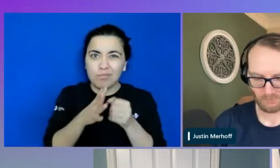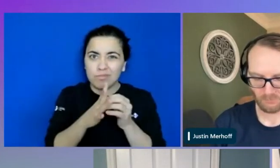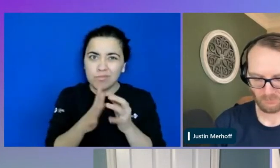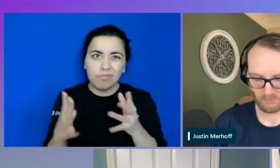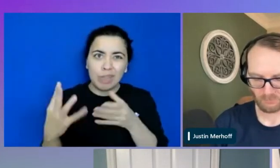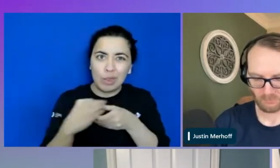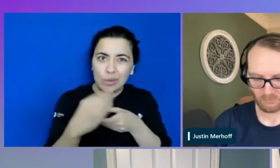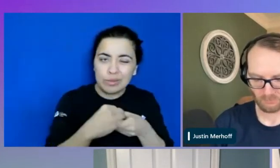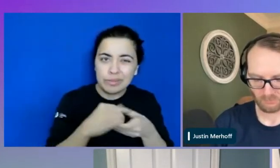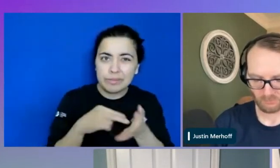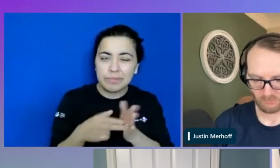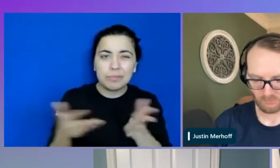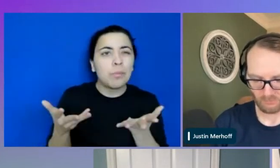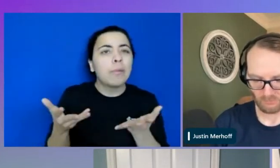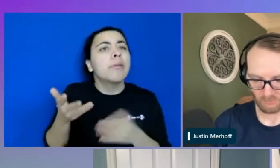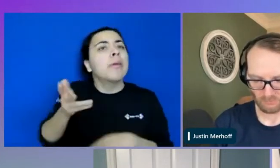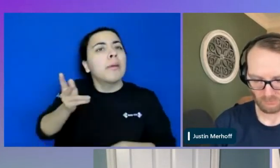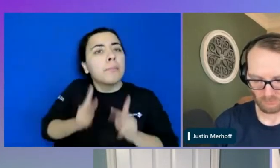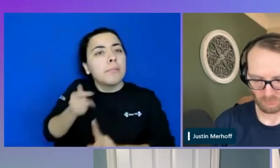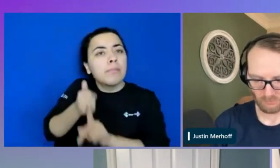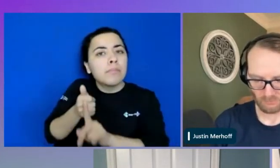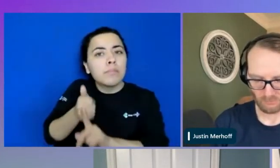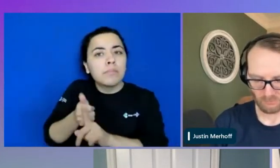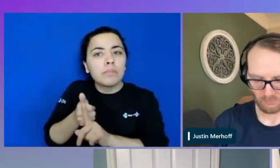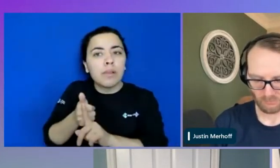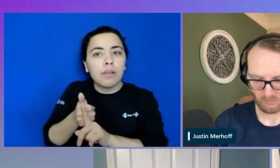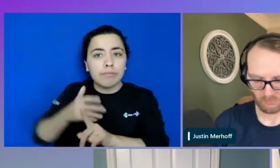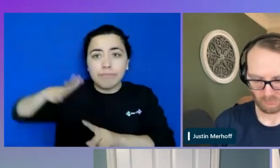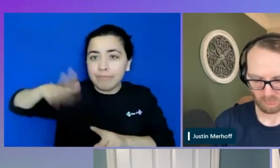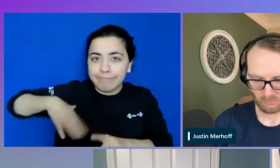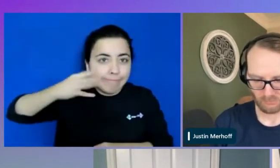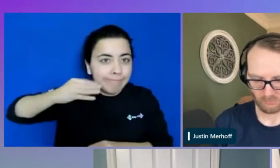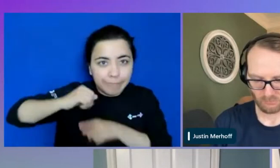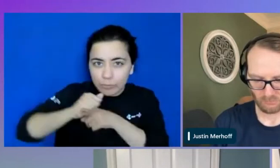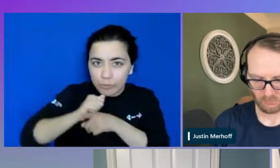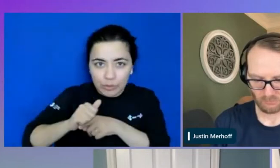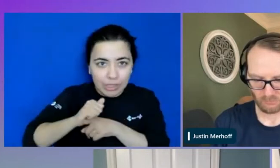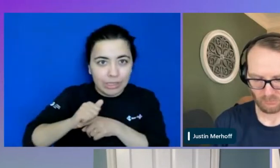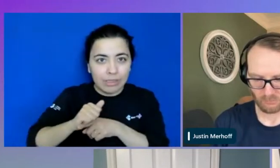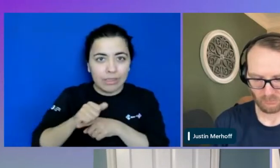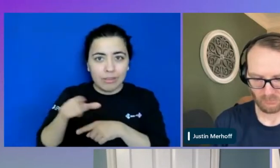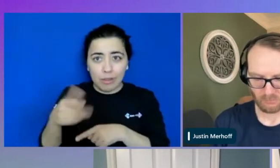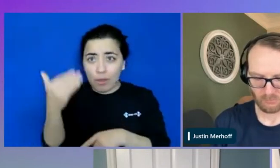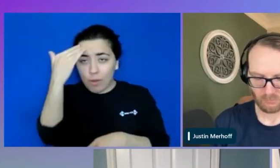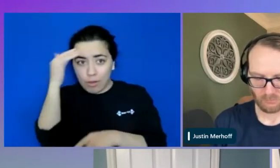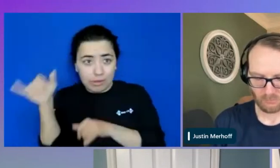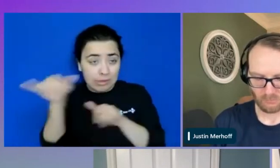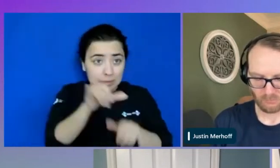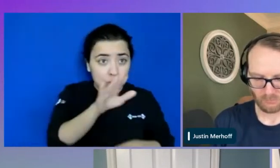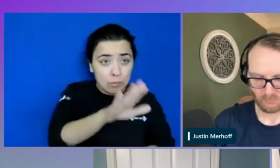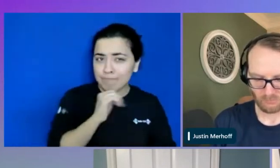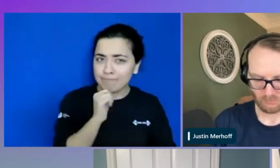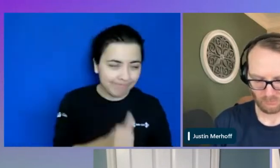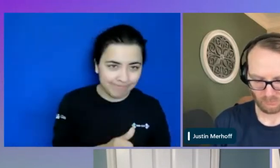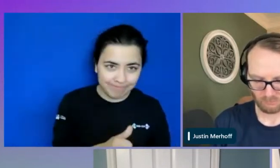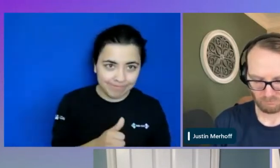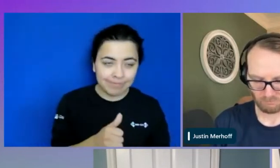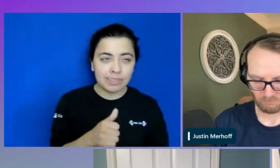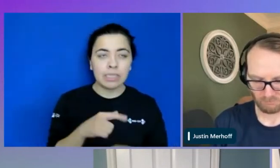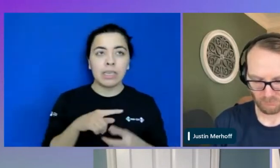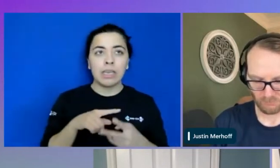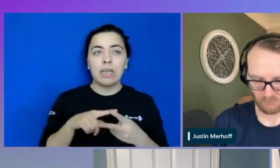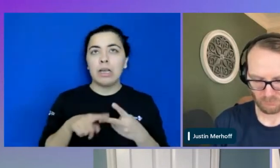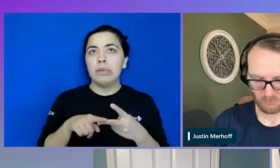that there are people who have not been trained, who don't have the same level of knowledge, who don't